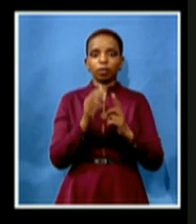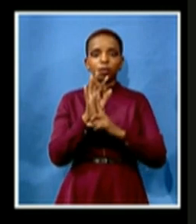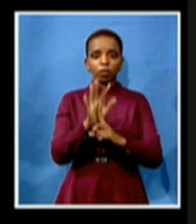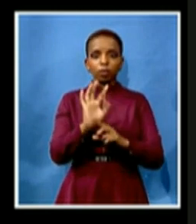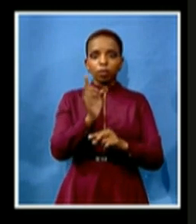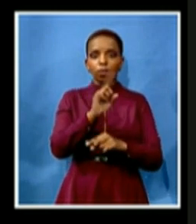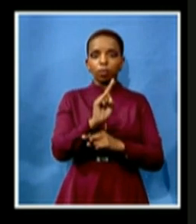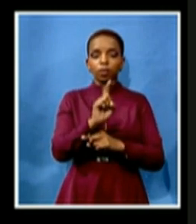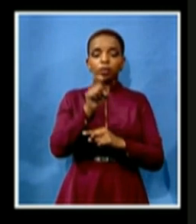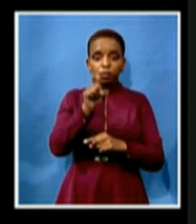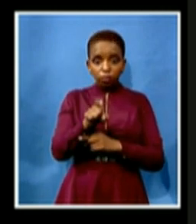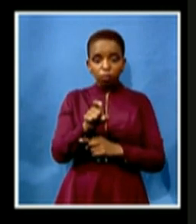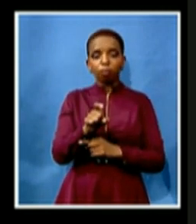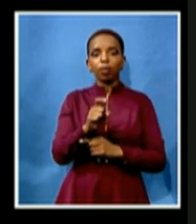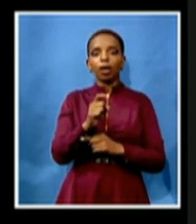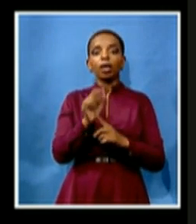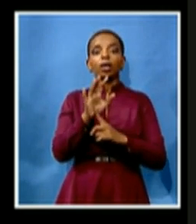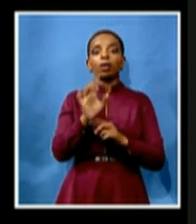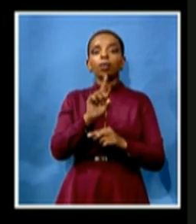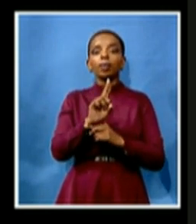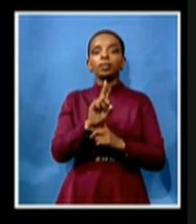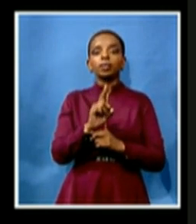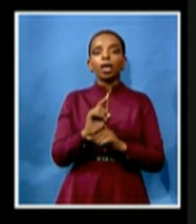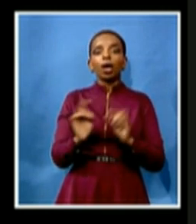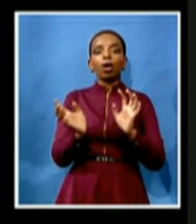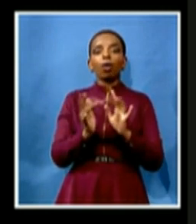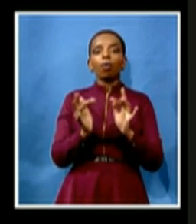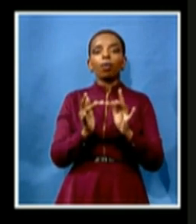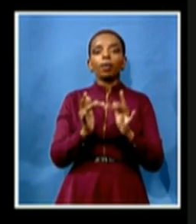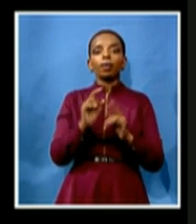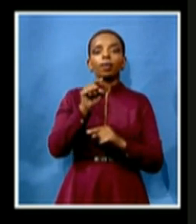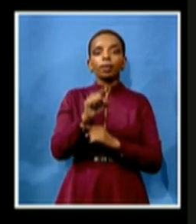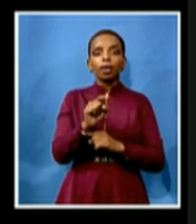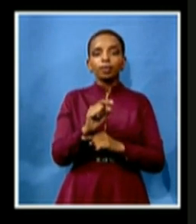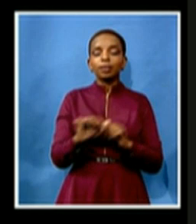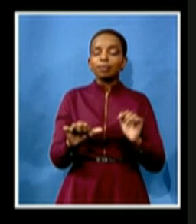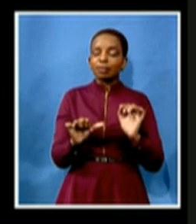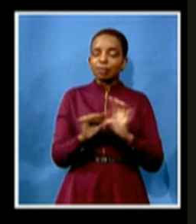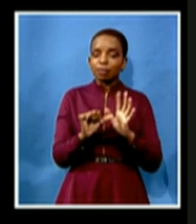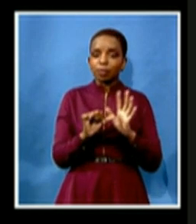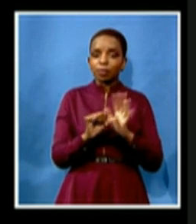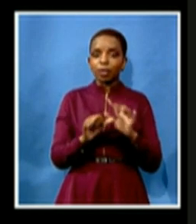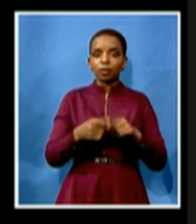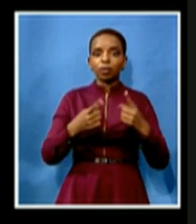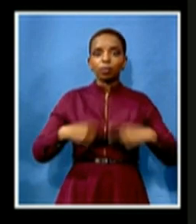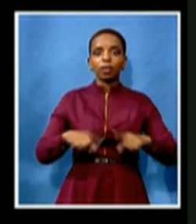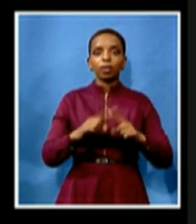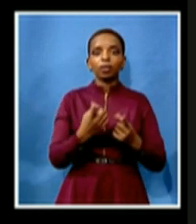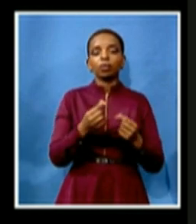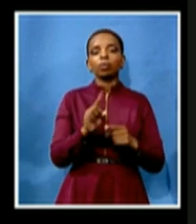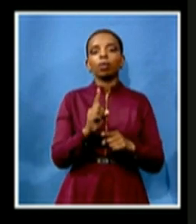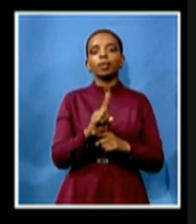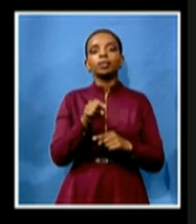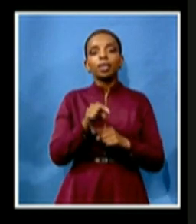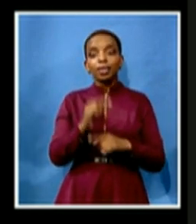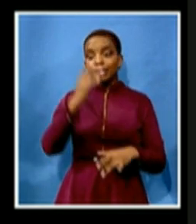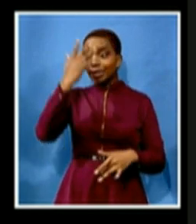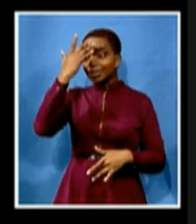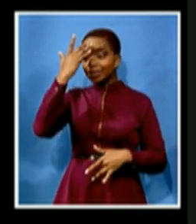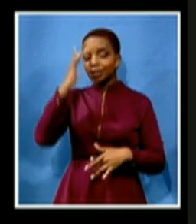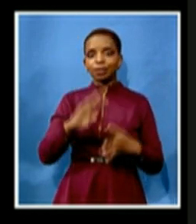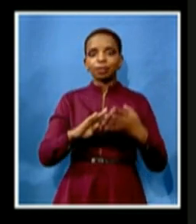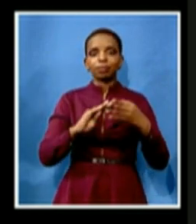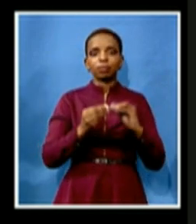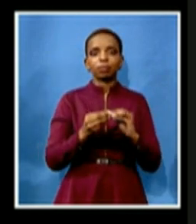crucial in preventing the spread of the disease. So I think that's a key policy lesson that comes out of the